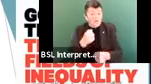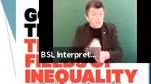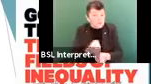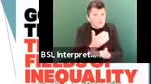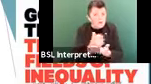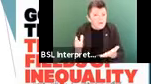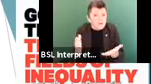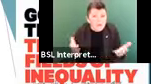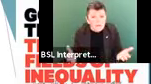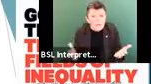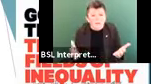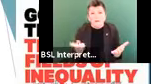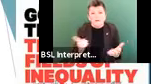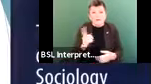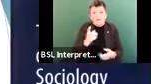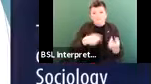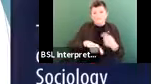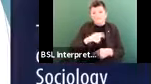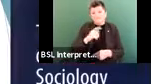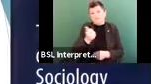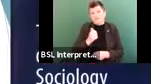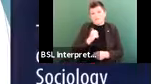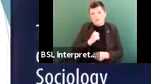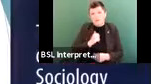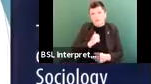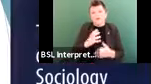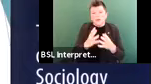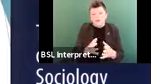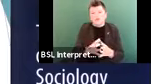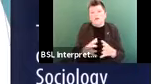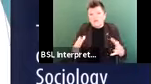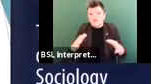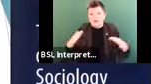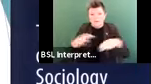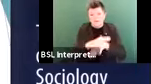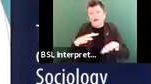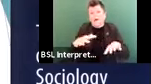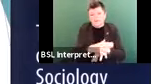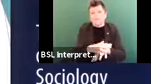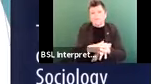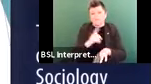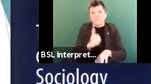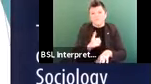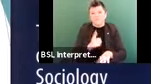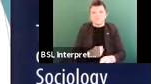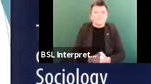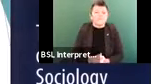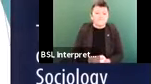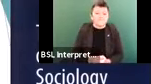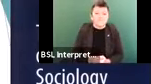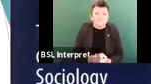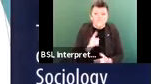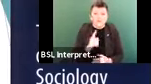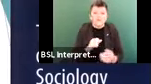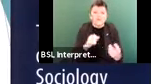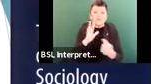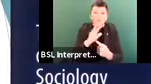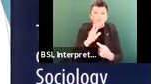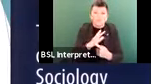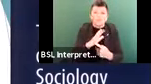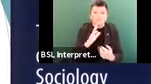we can expect is increasing violence in this respect. So it's important to underline